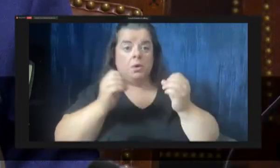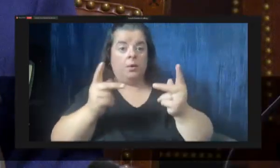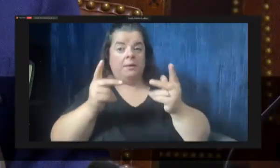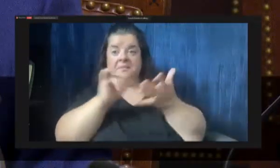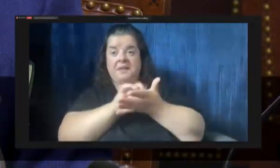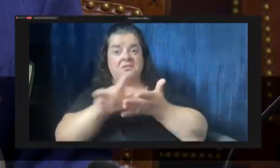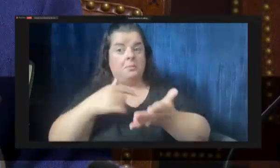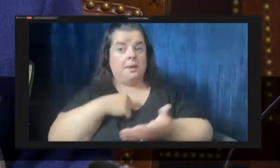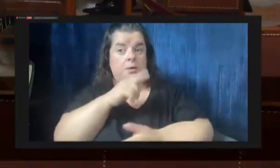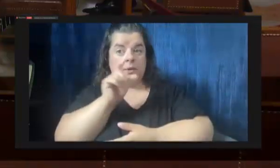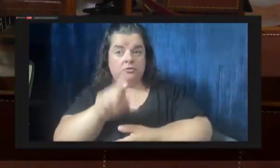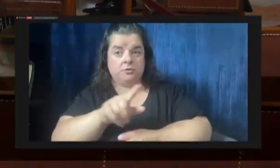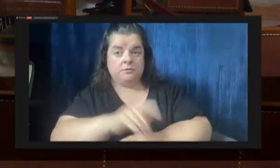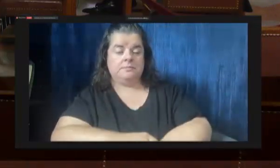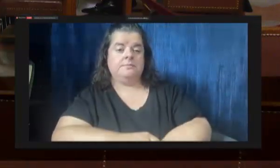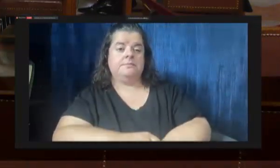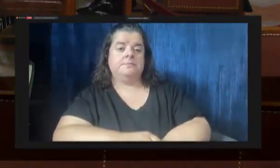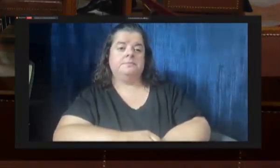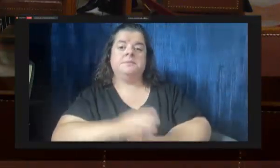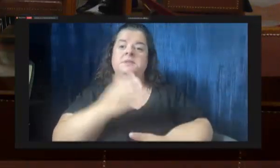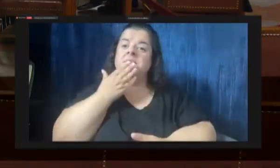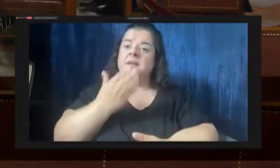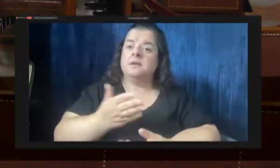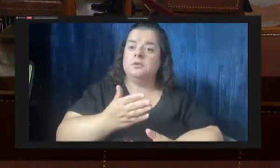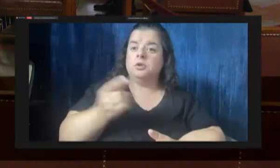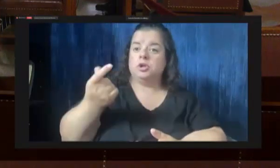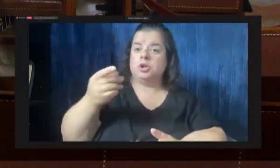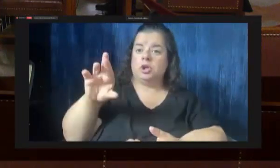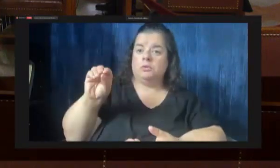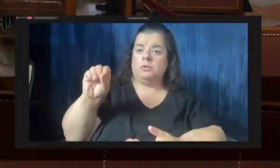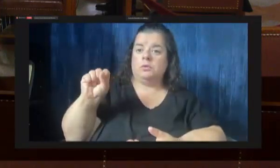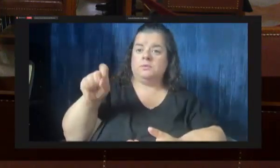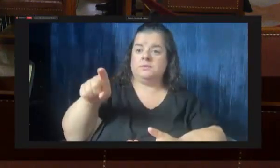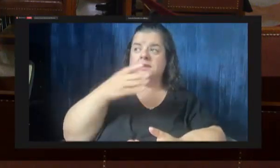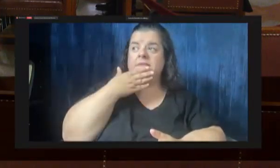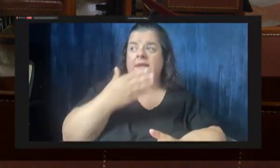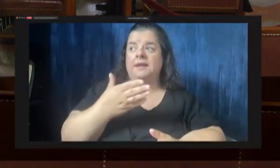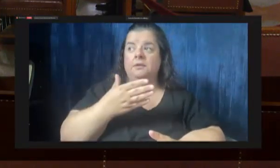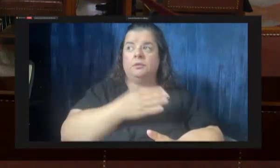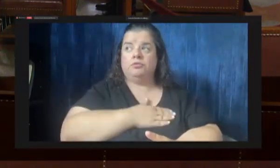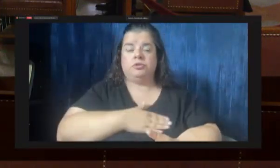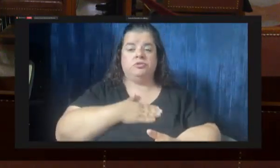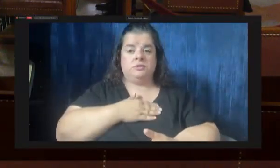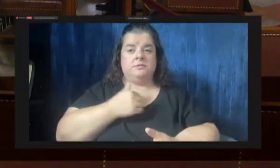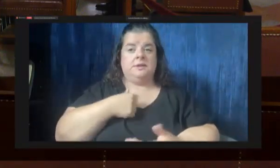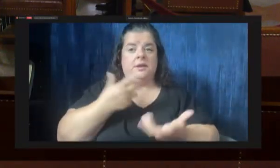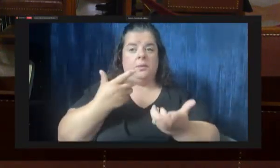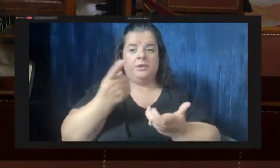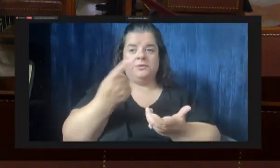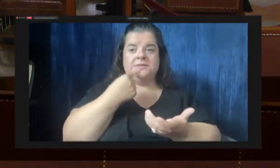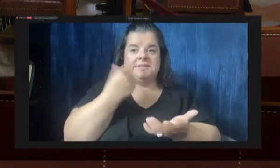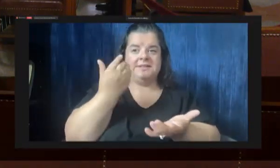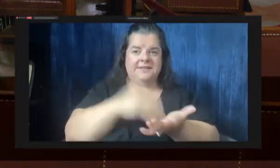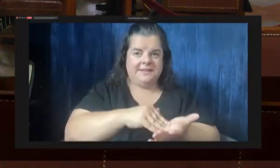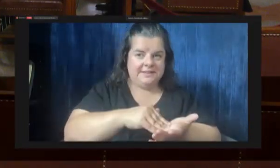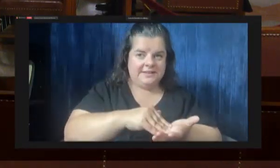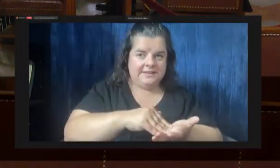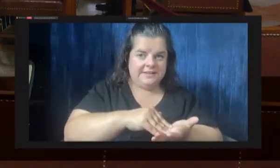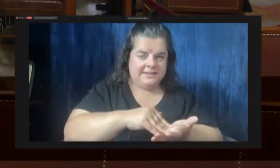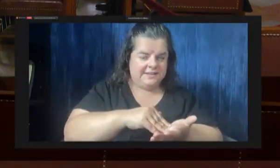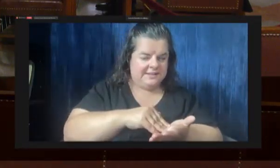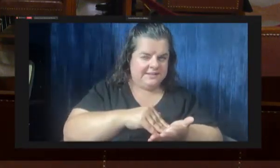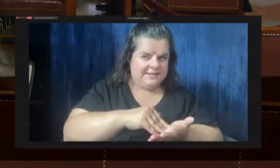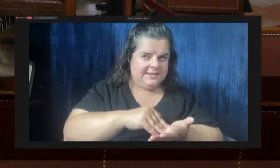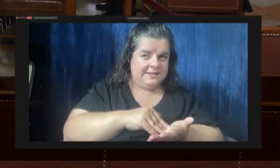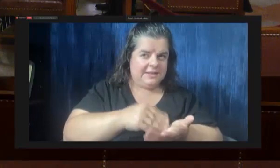have. Thank you, Councilwoman Gross. Thank you. I appreciate that. And I'm just going to make you repeat that. So how